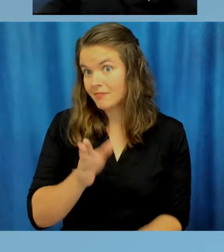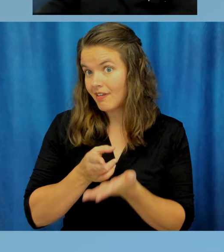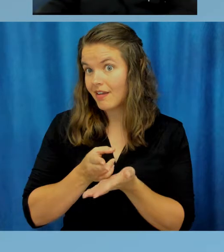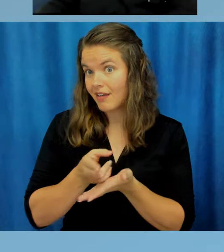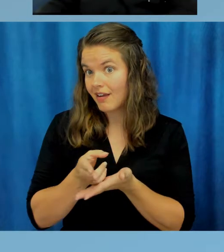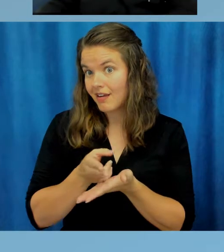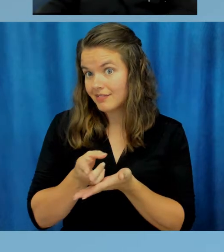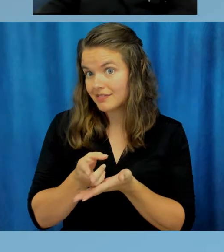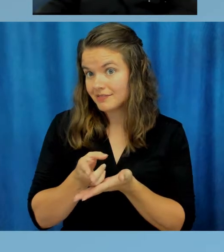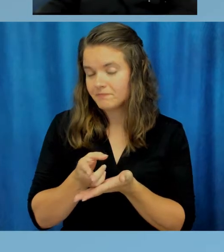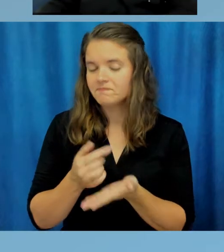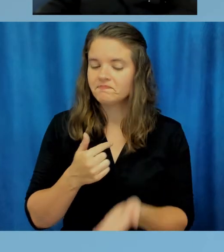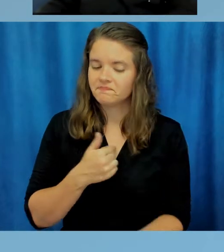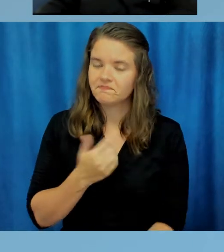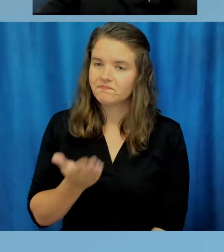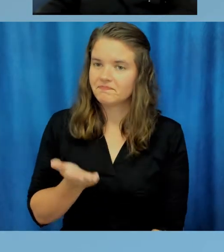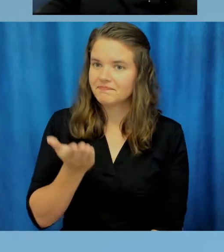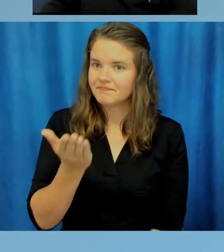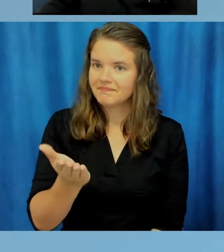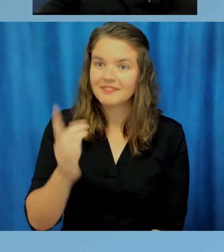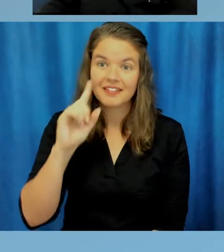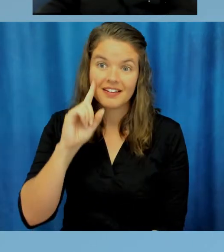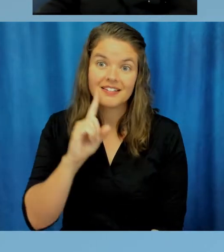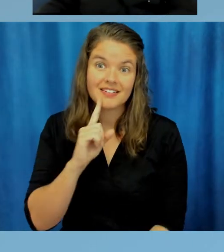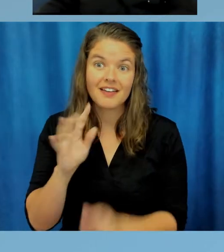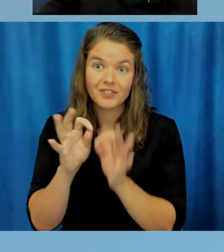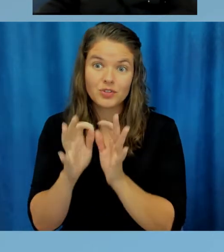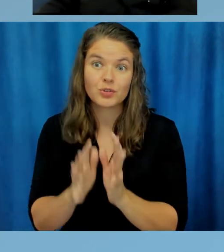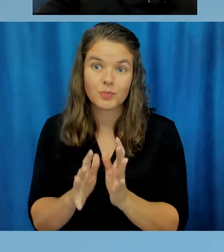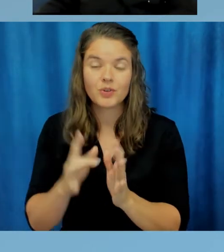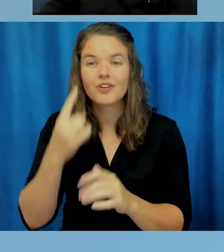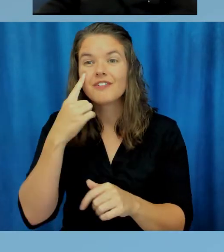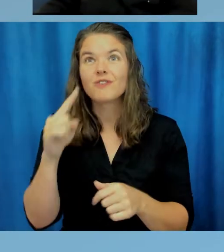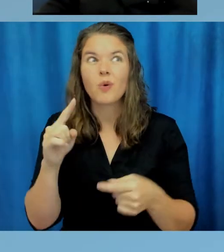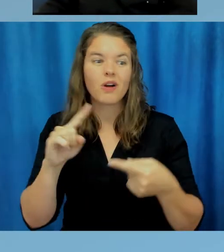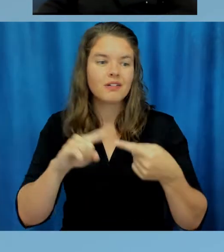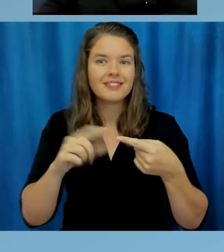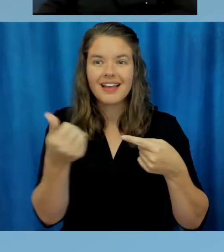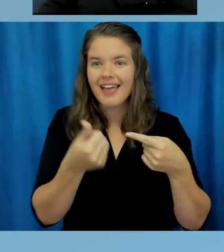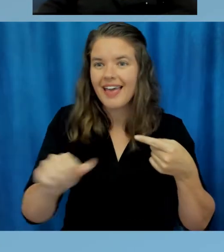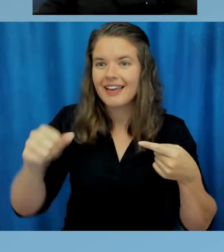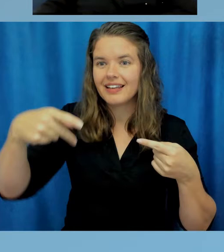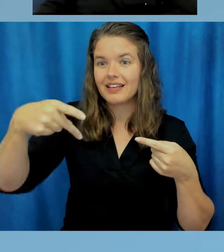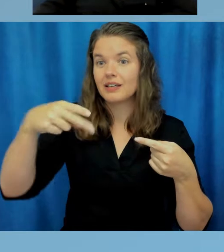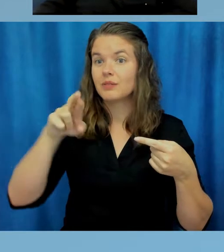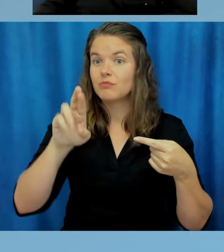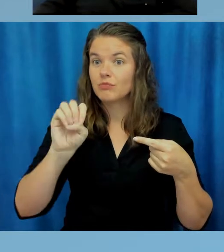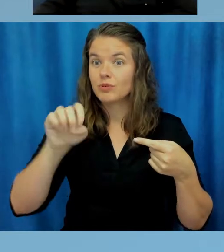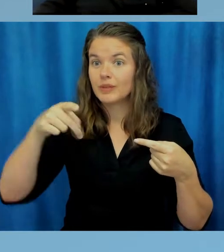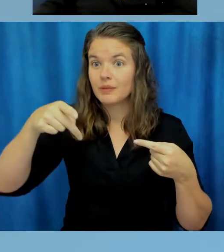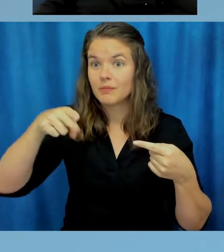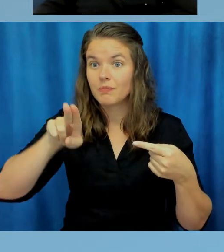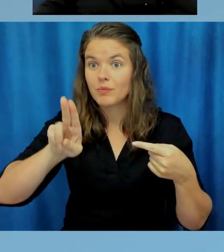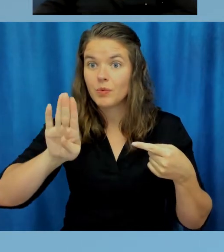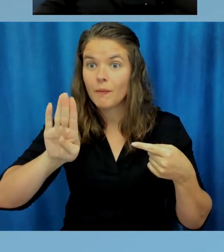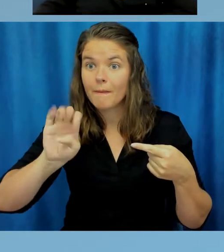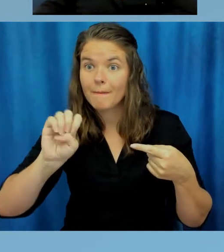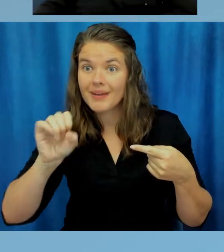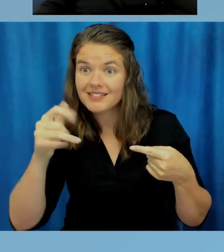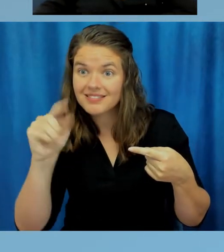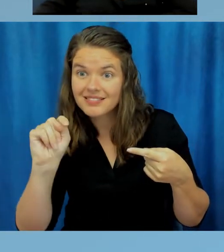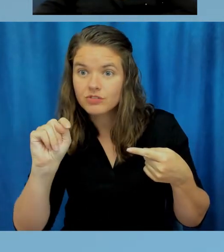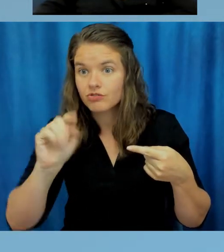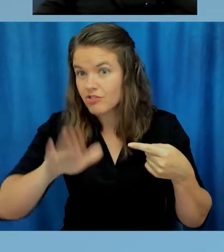Honestly, I would recommend using a deaf interpreter for any prepubescent child, deaf